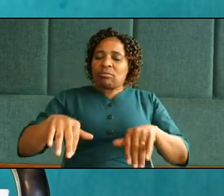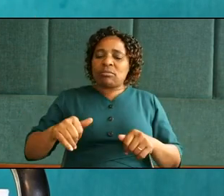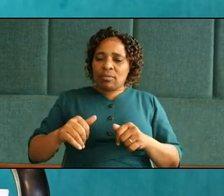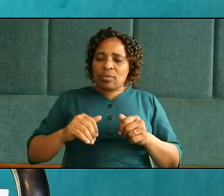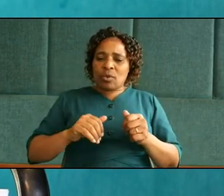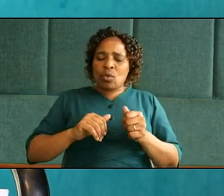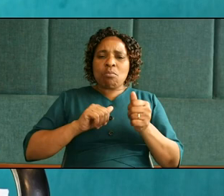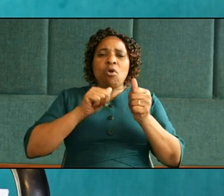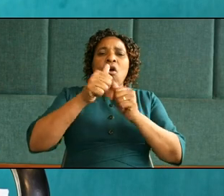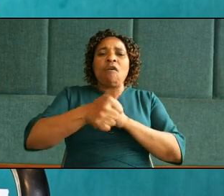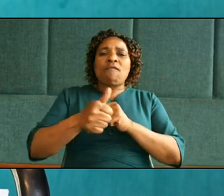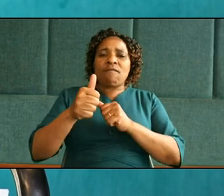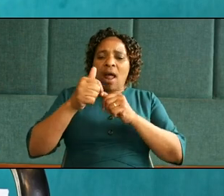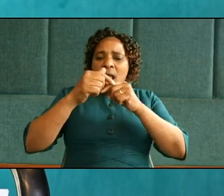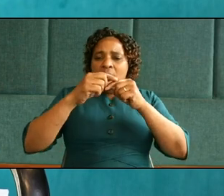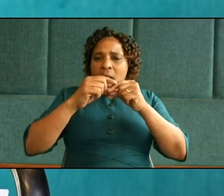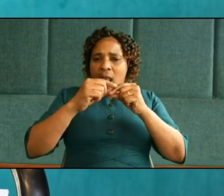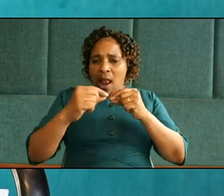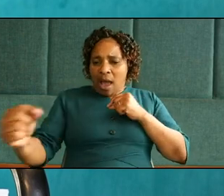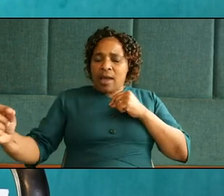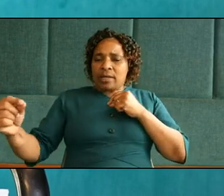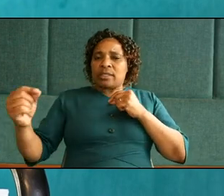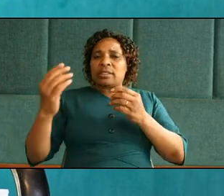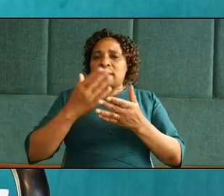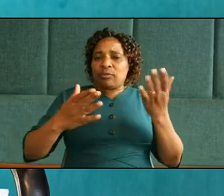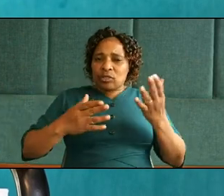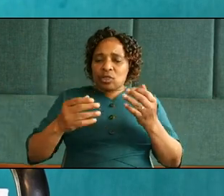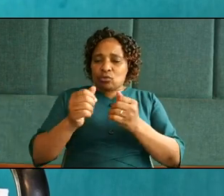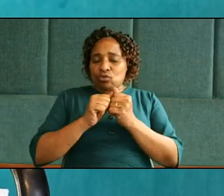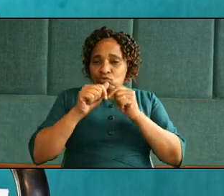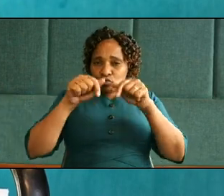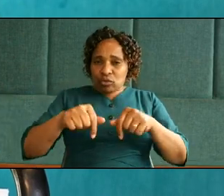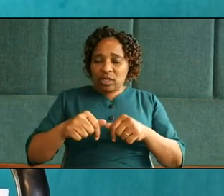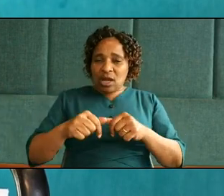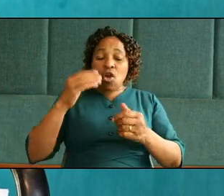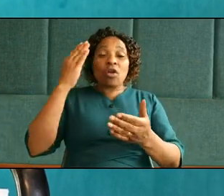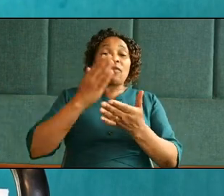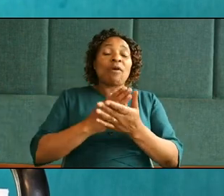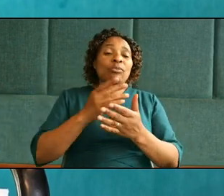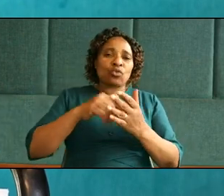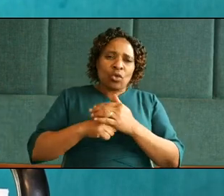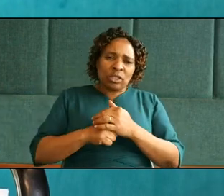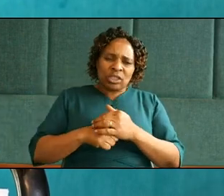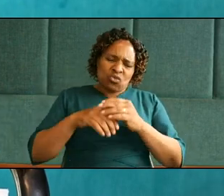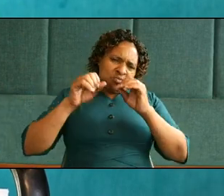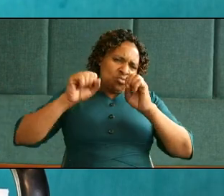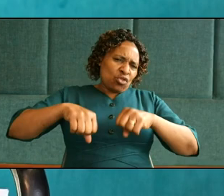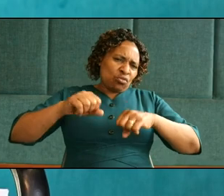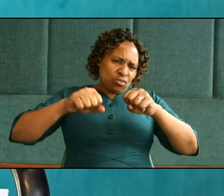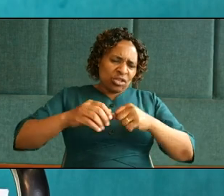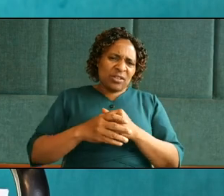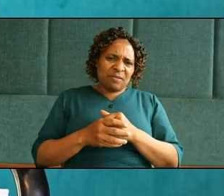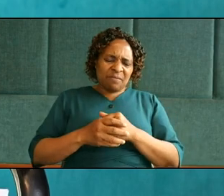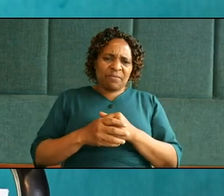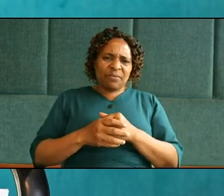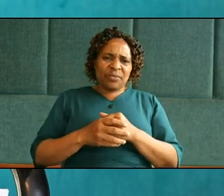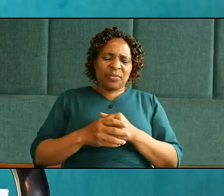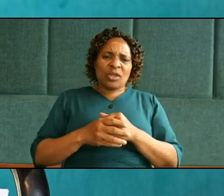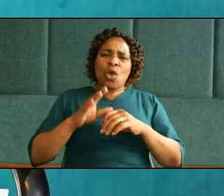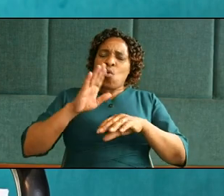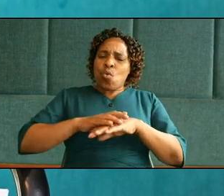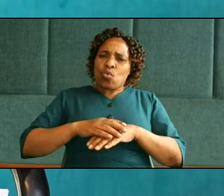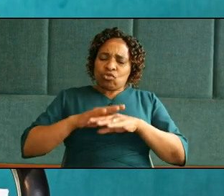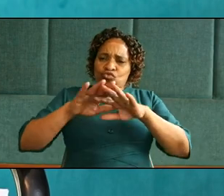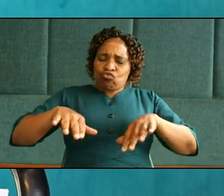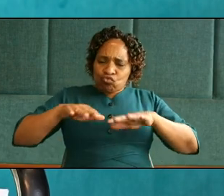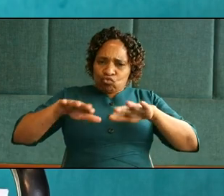of, something that has been put together, then that confirms to you that you possibly are a good swimmer, an